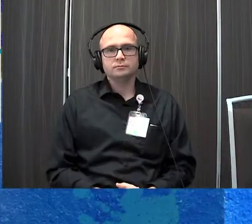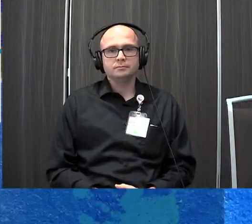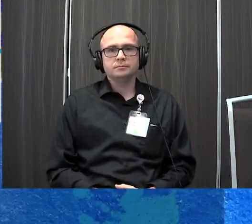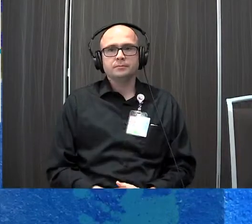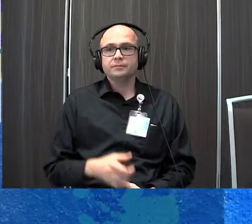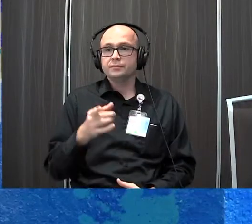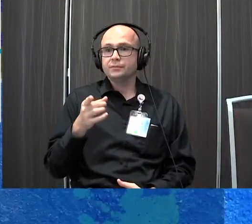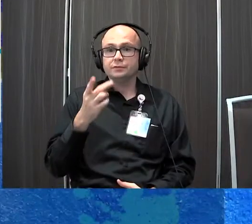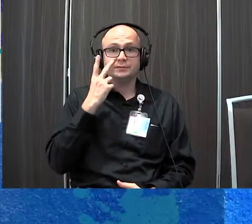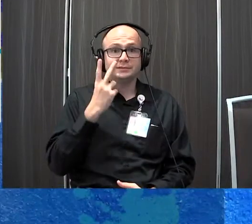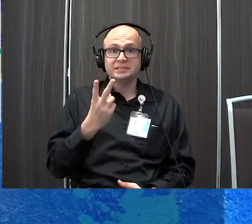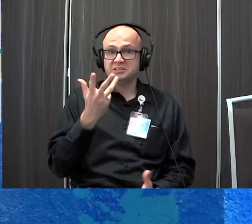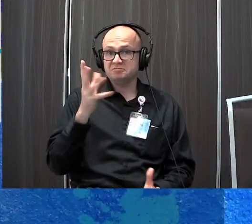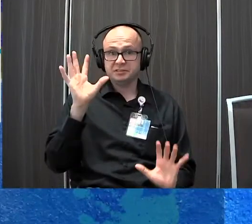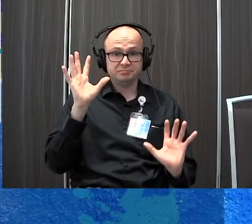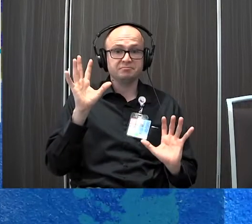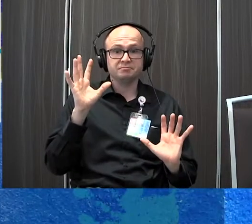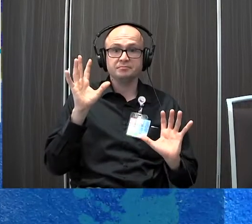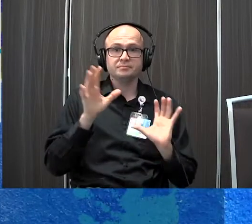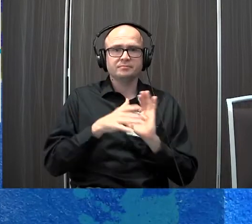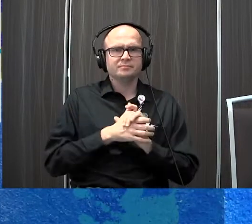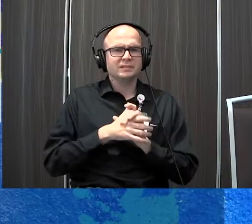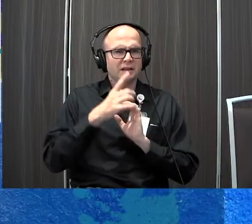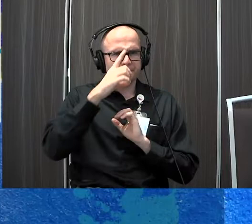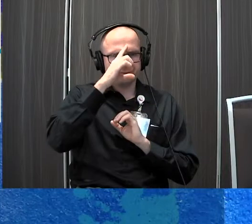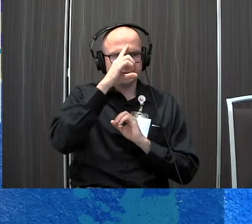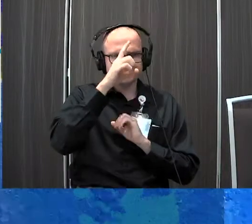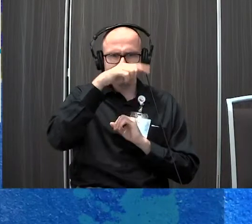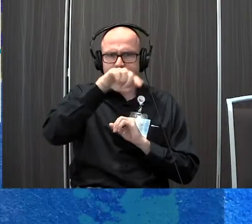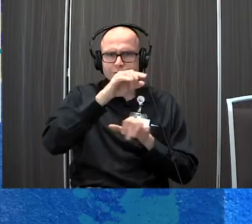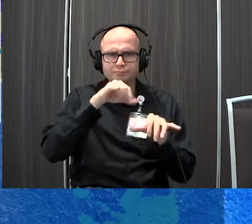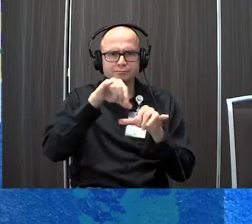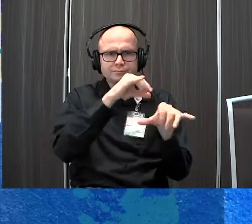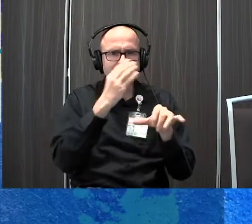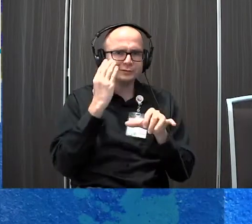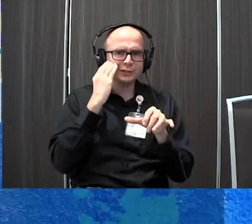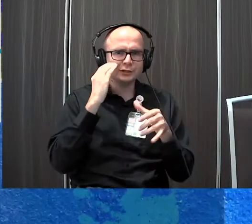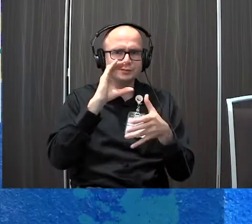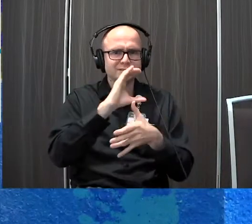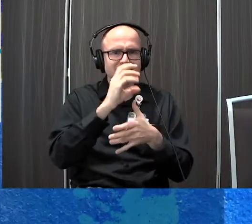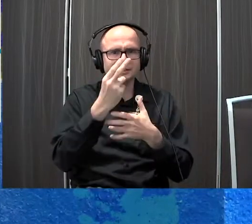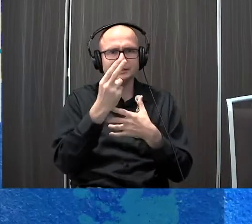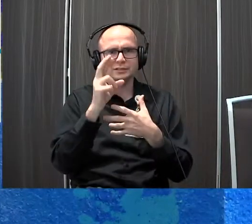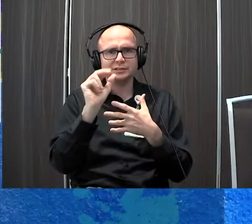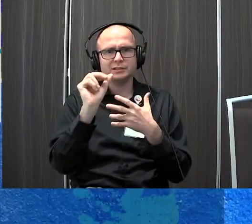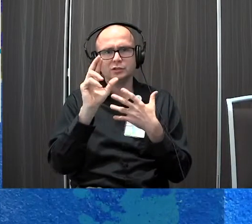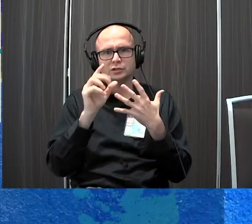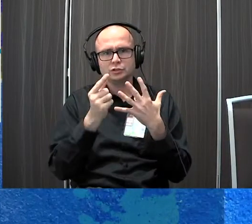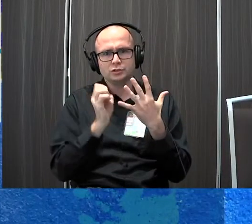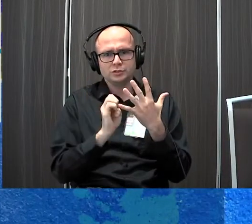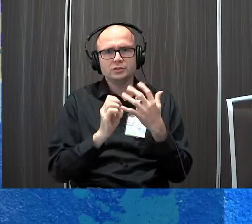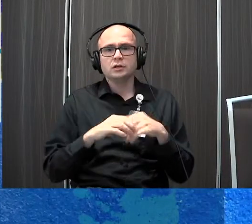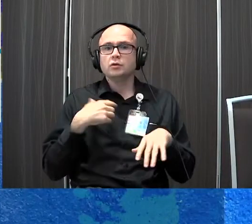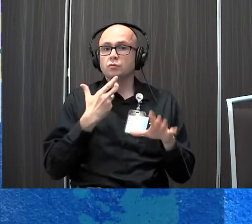So you've already seen this slide, and I think all of you are probably familiar with this acronym. But I really just wanted to